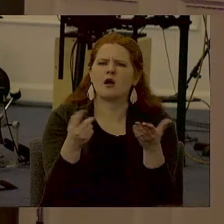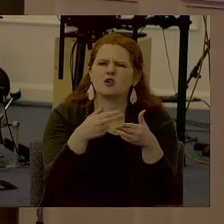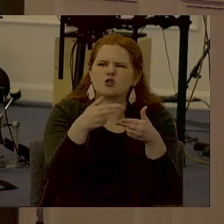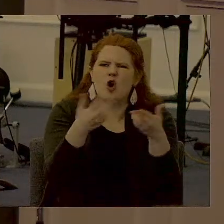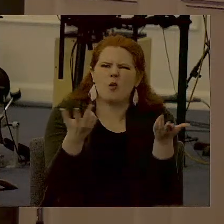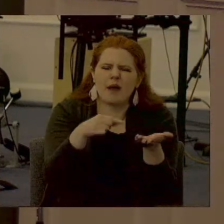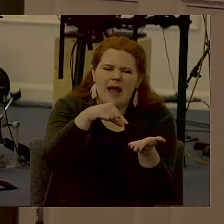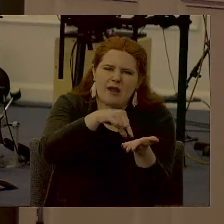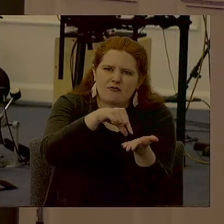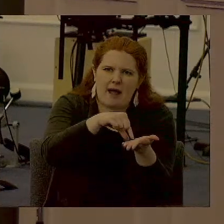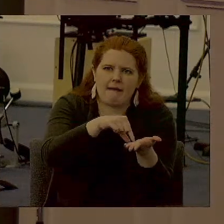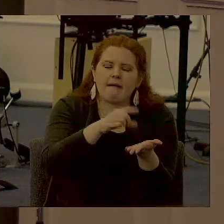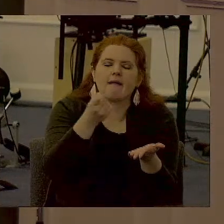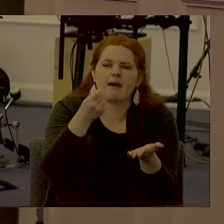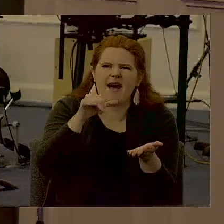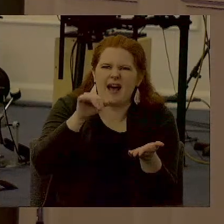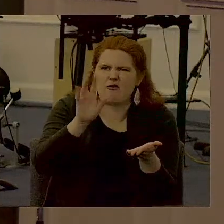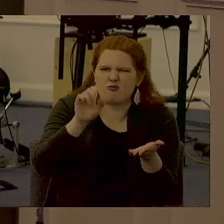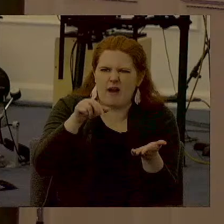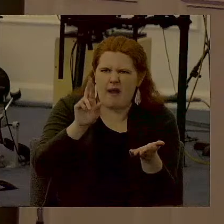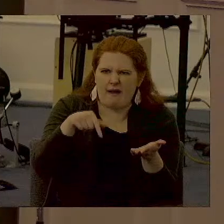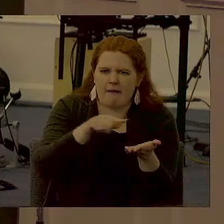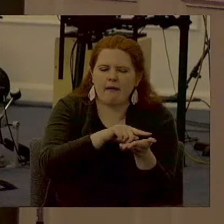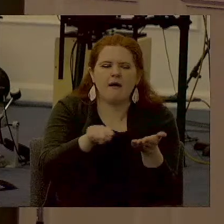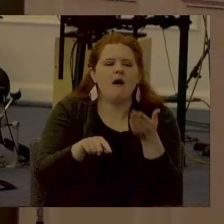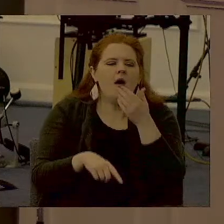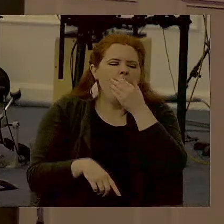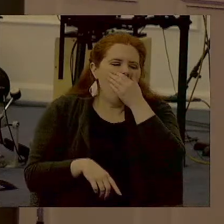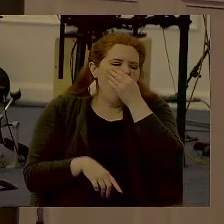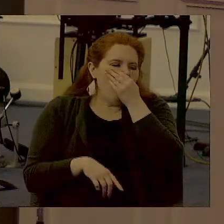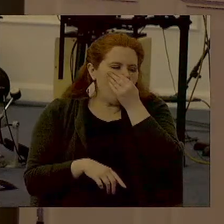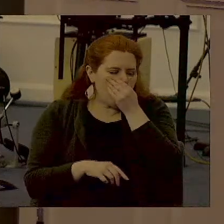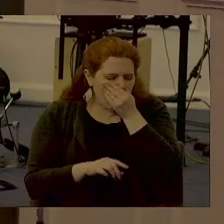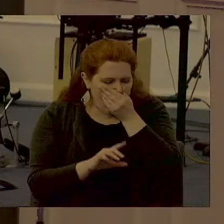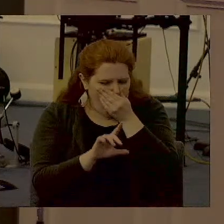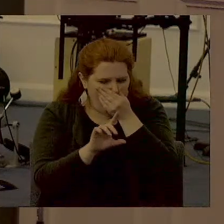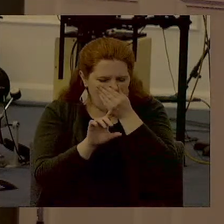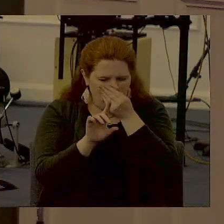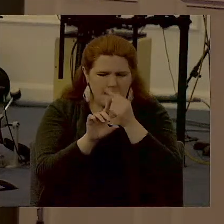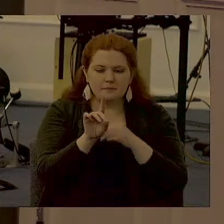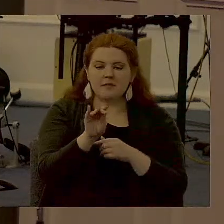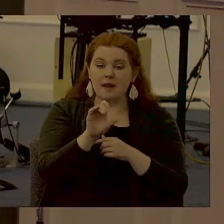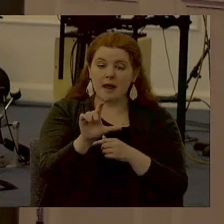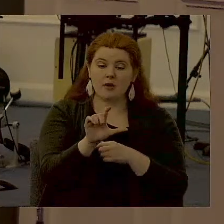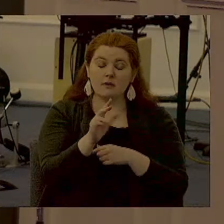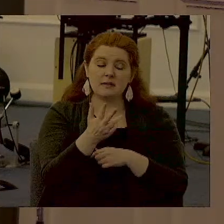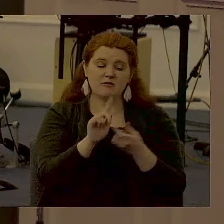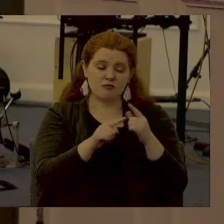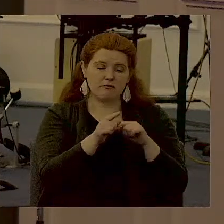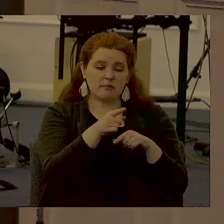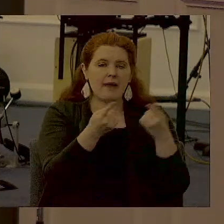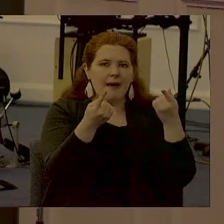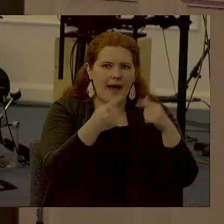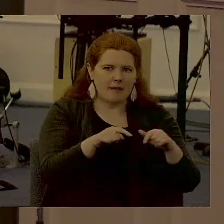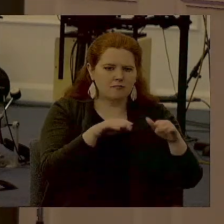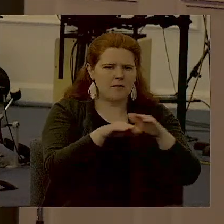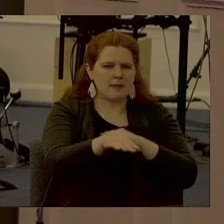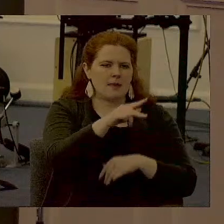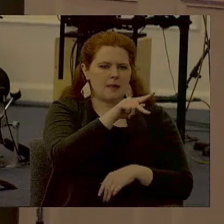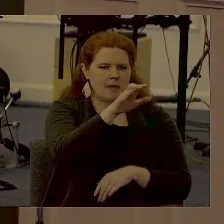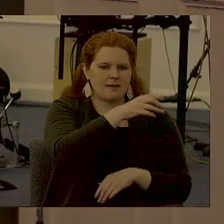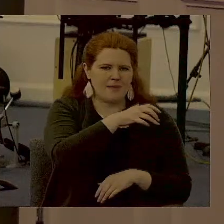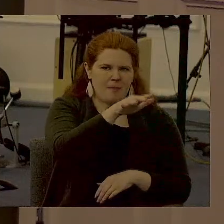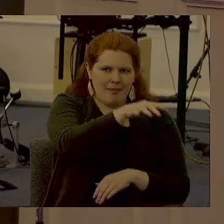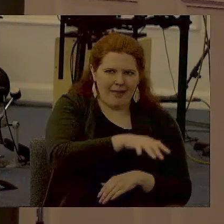of Daniel revolves around Daniel and a few of his friends who end up in the palace, in the courts of